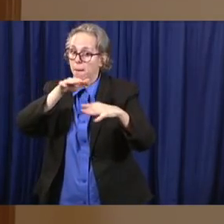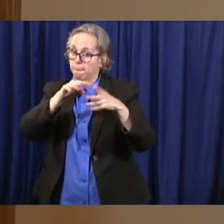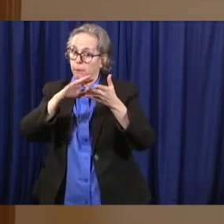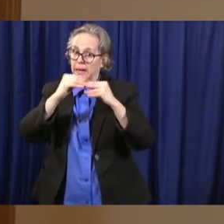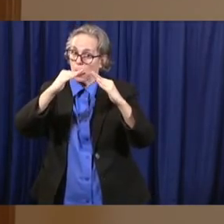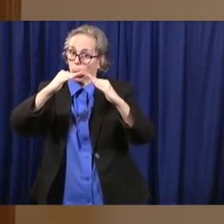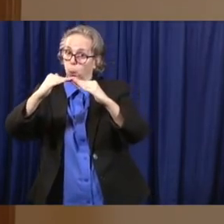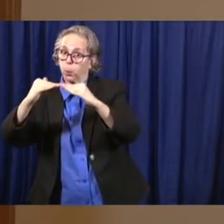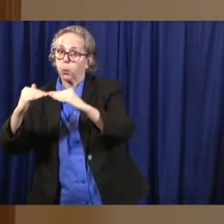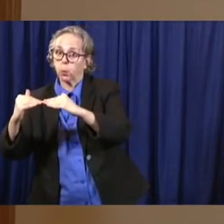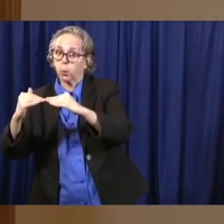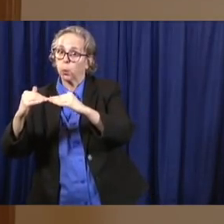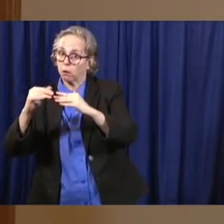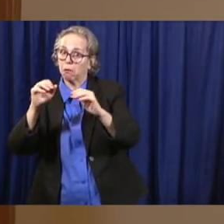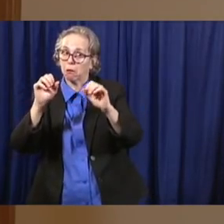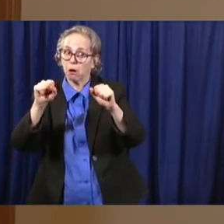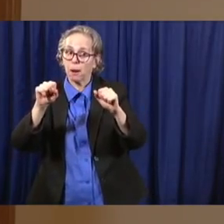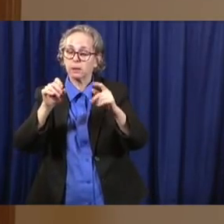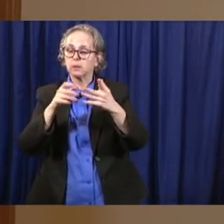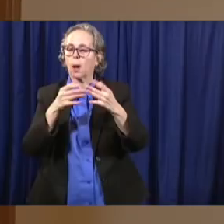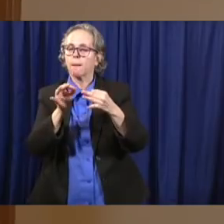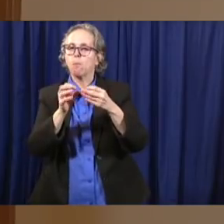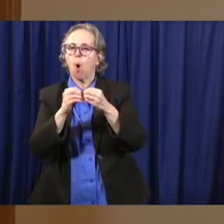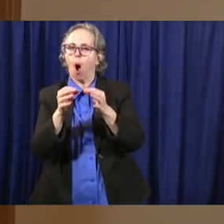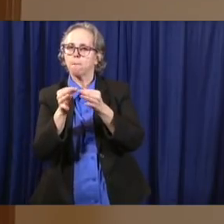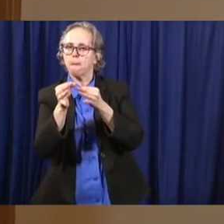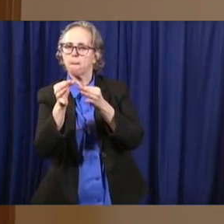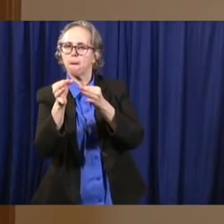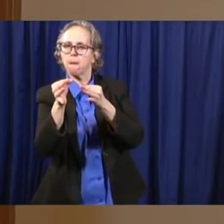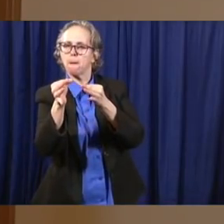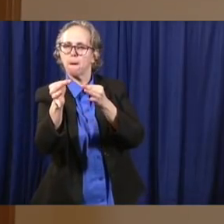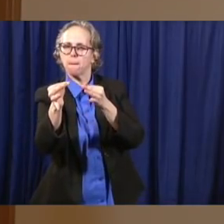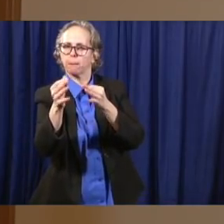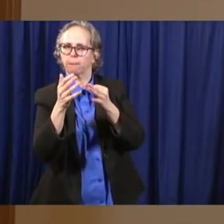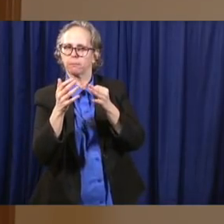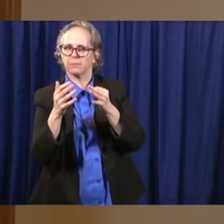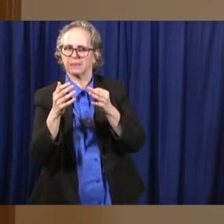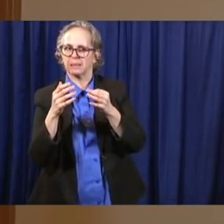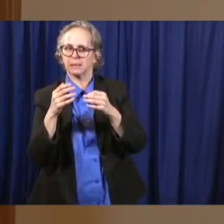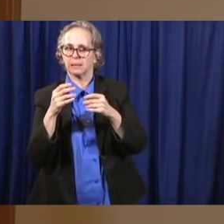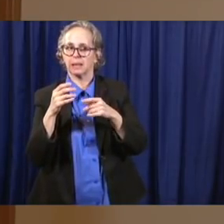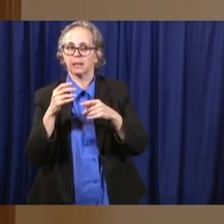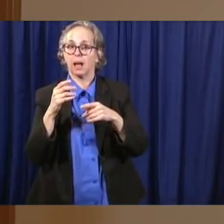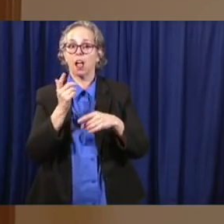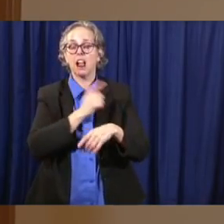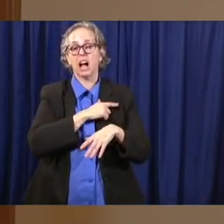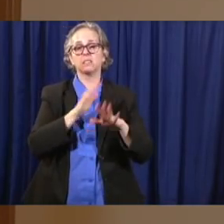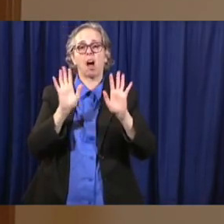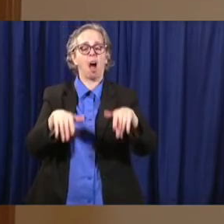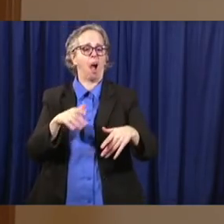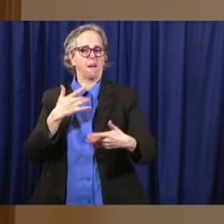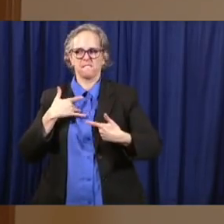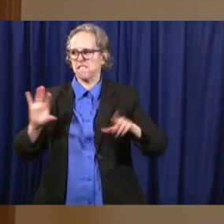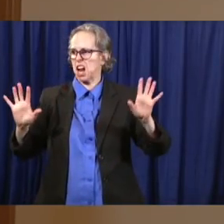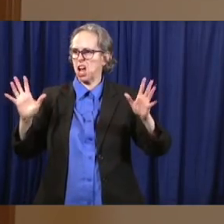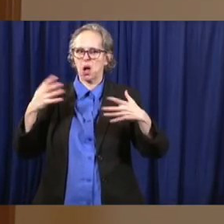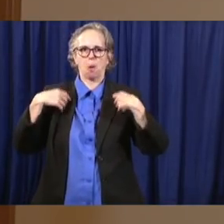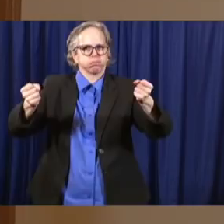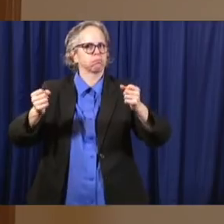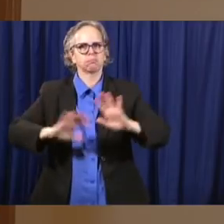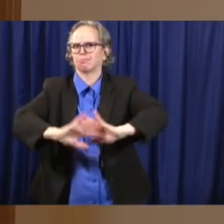now. We're spreading it out over more time, but we can't become complacent. There's something else to look at. Next slide.